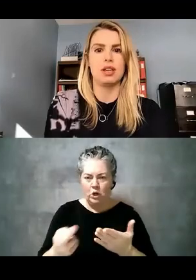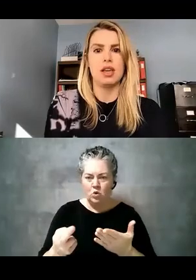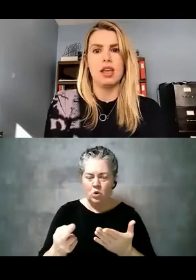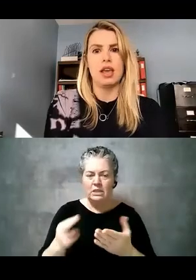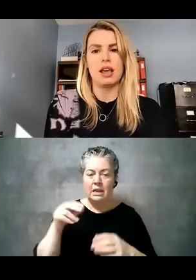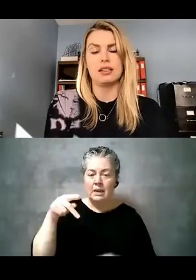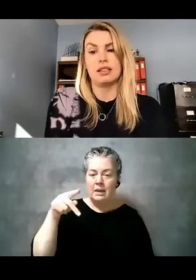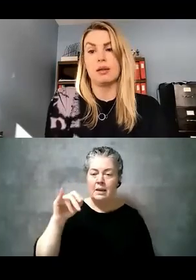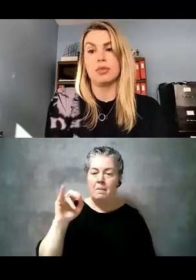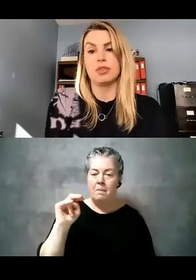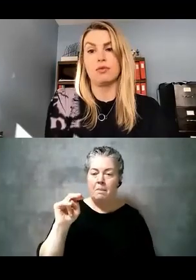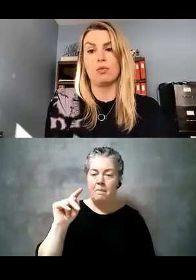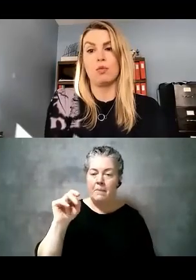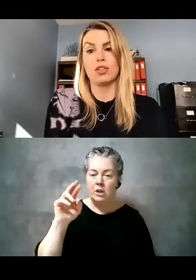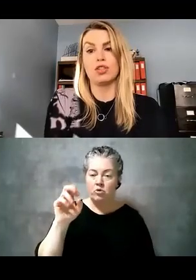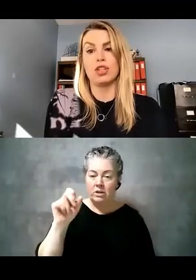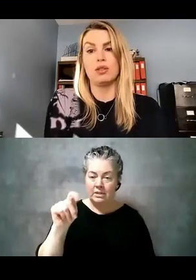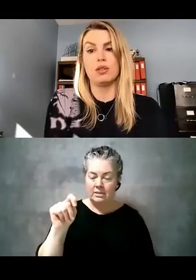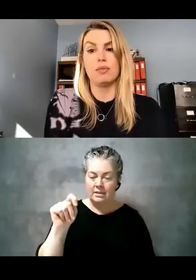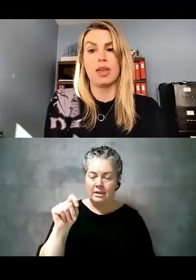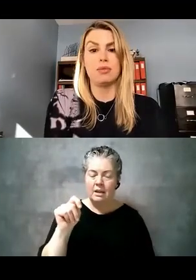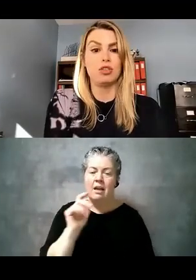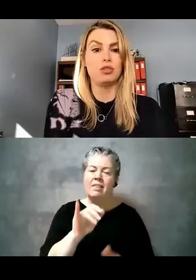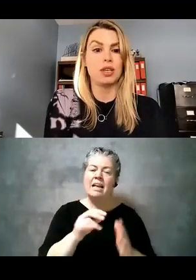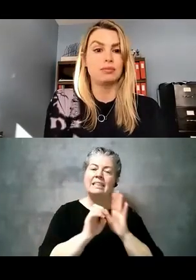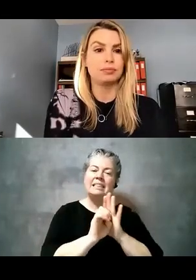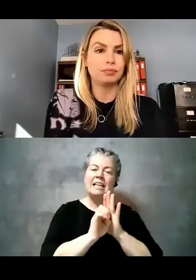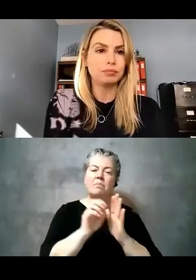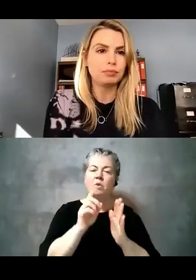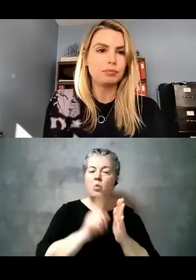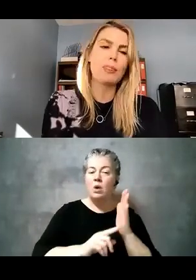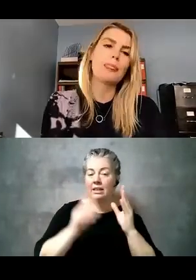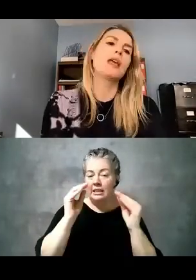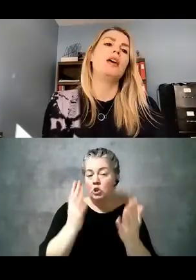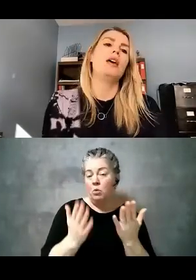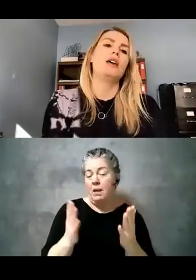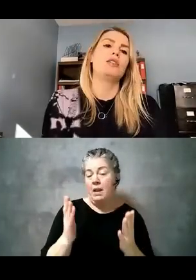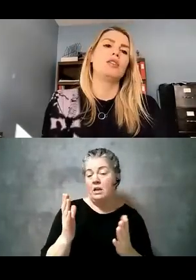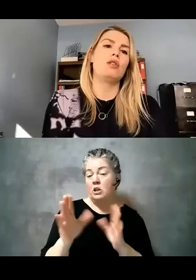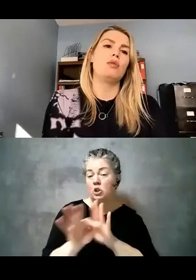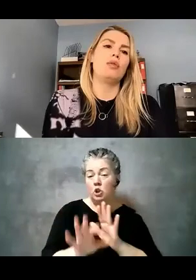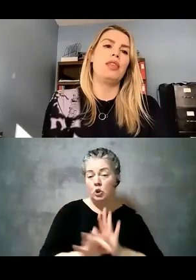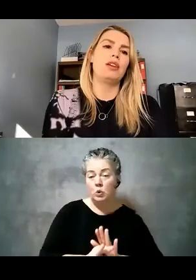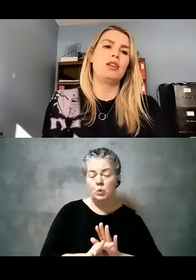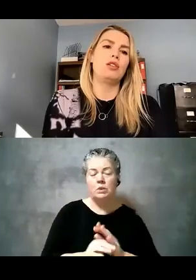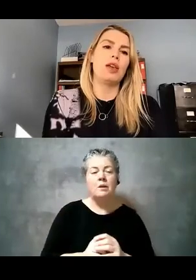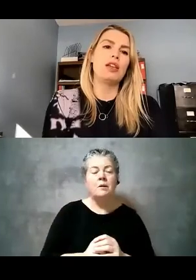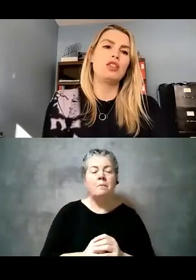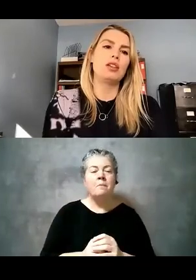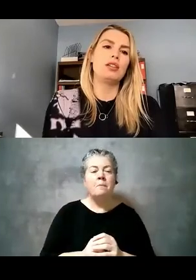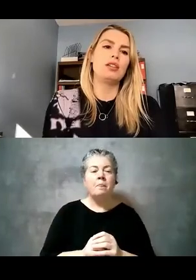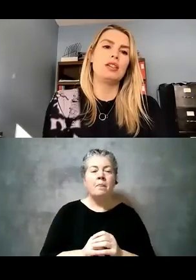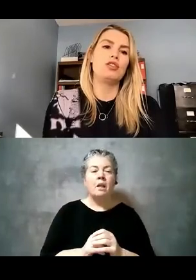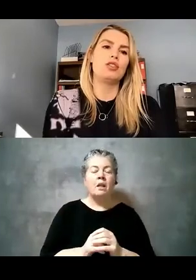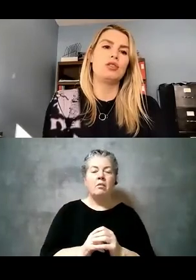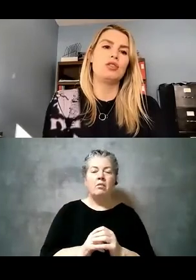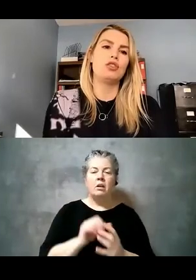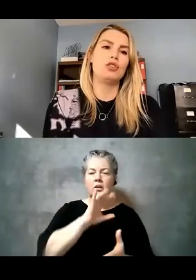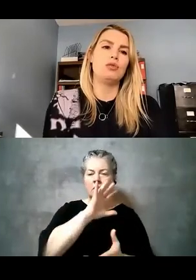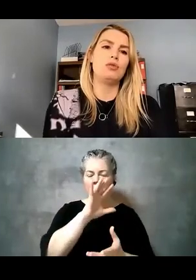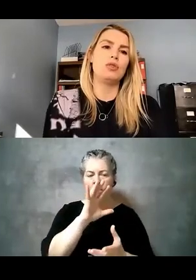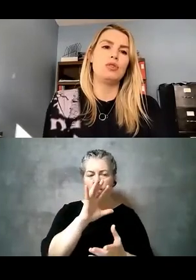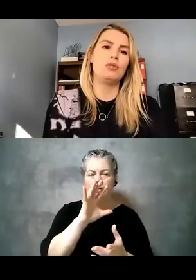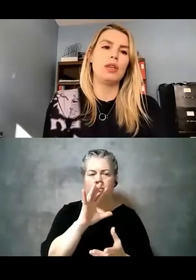Pinterest as examples of what she may be choosing. So the curation